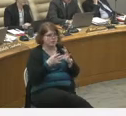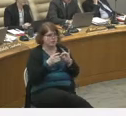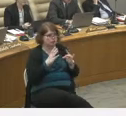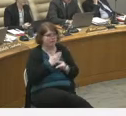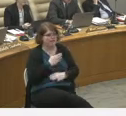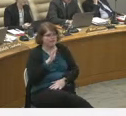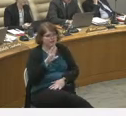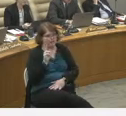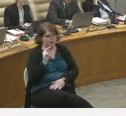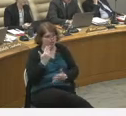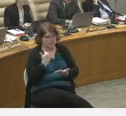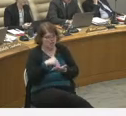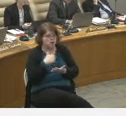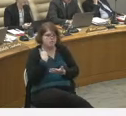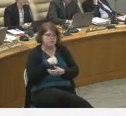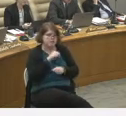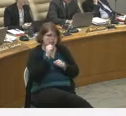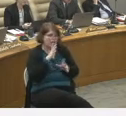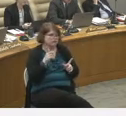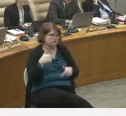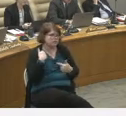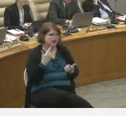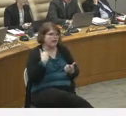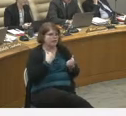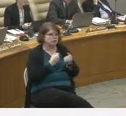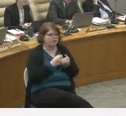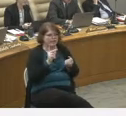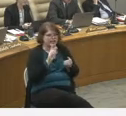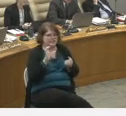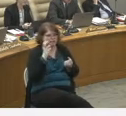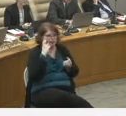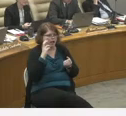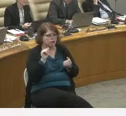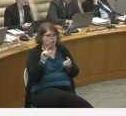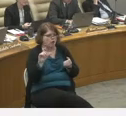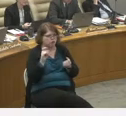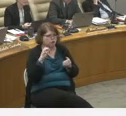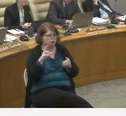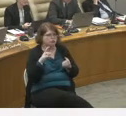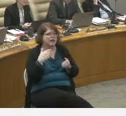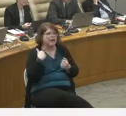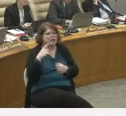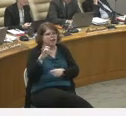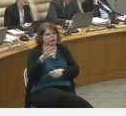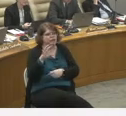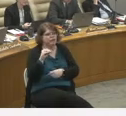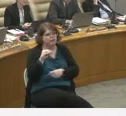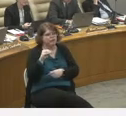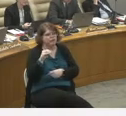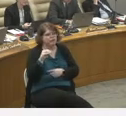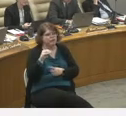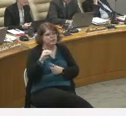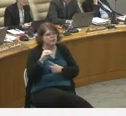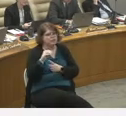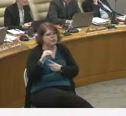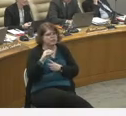again and we've been very blessed to have the support of the Casey blind All-Stars we had 350 registrants for the for the walk this and families from all